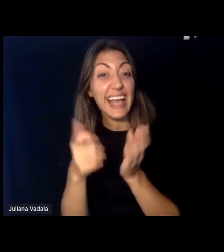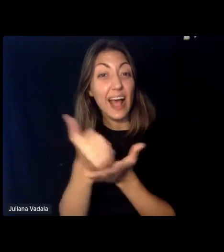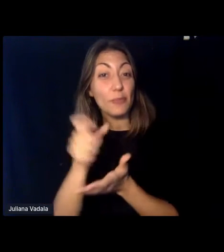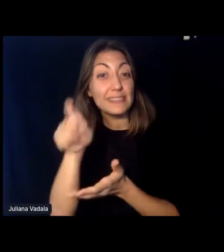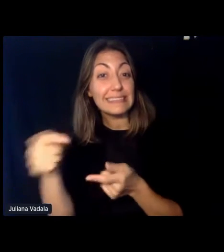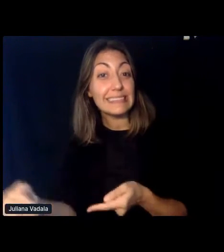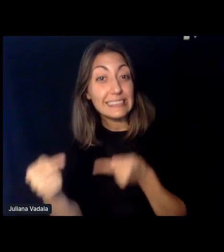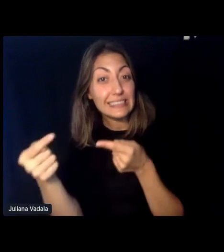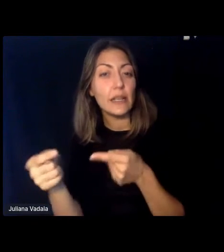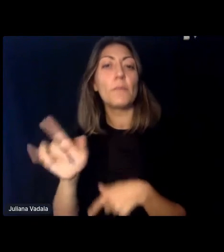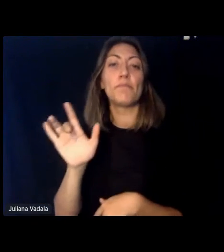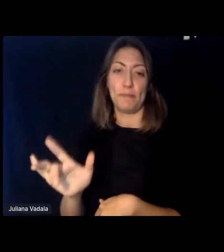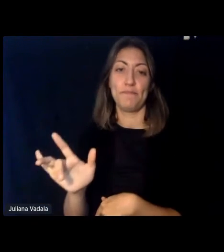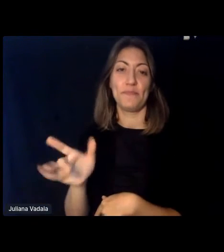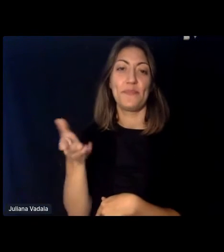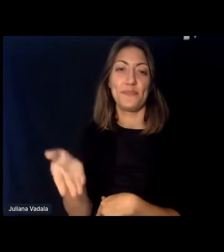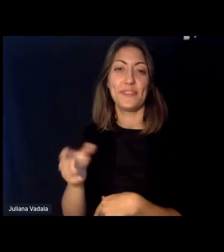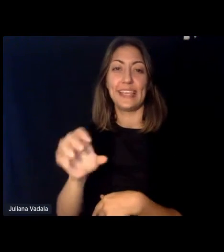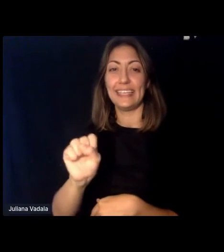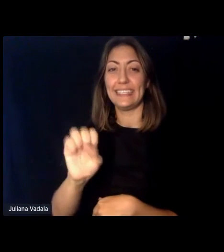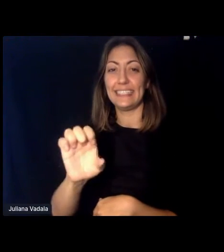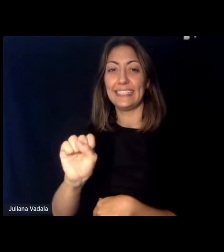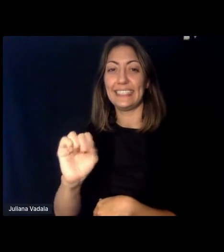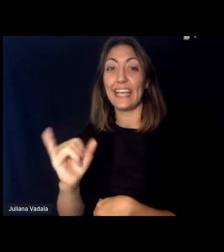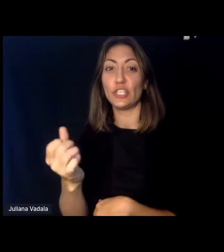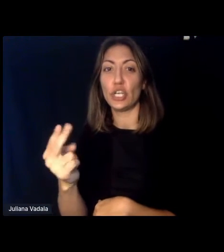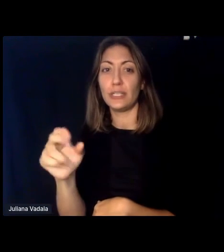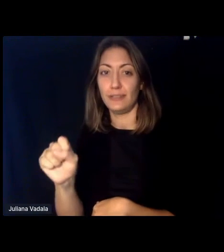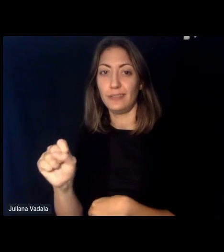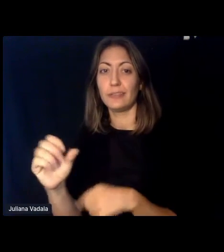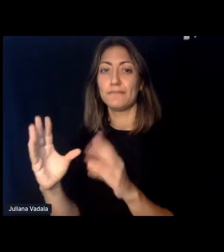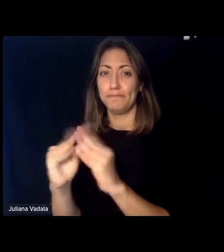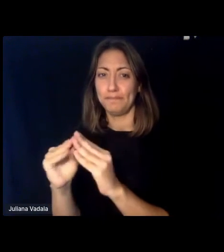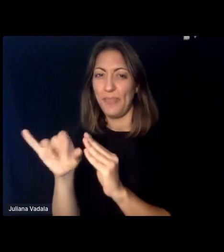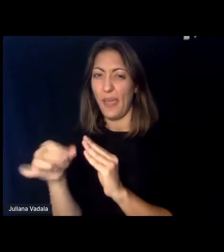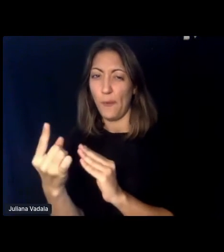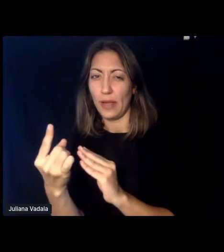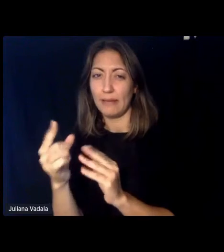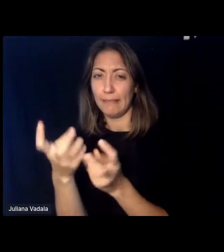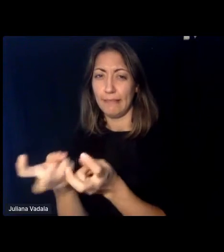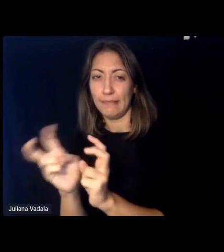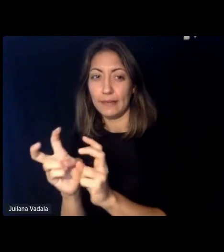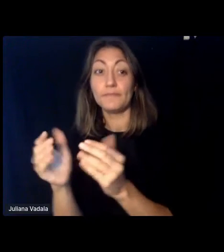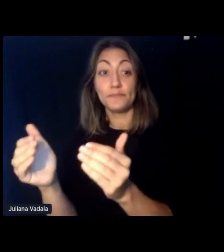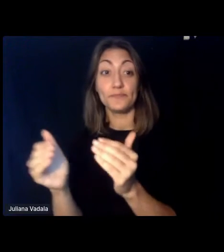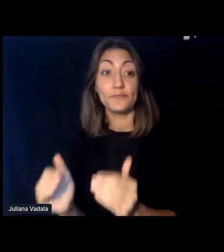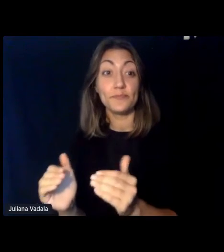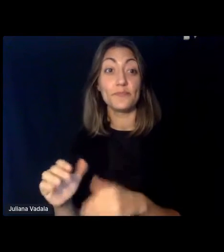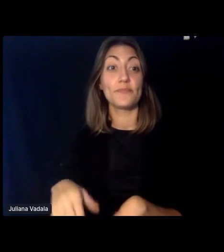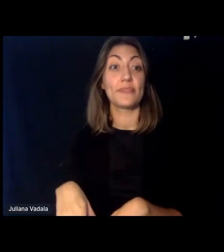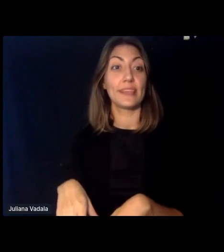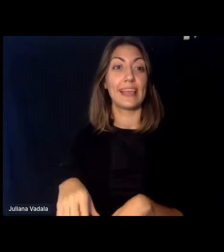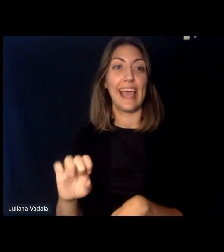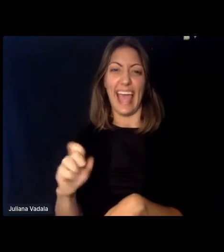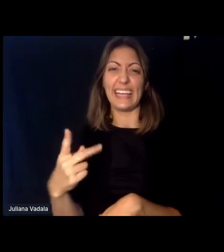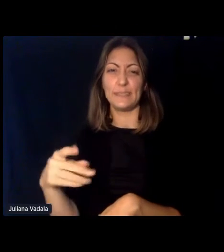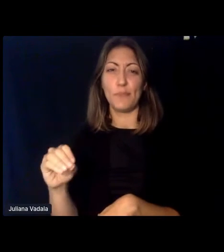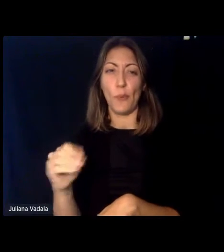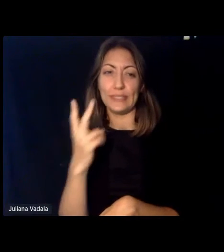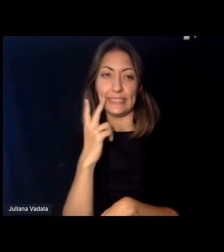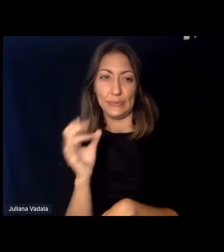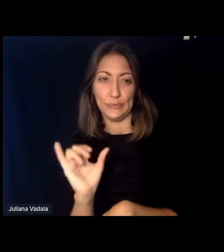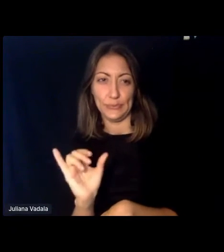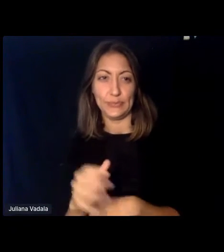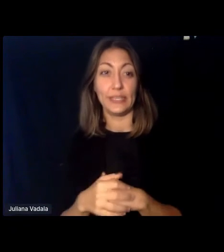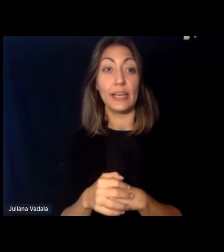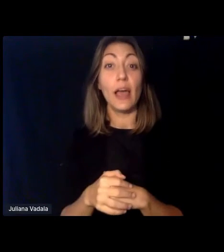words chat, poll, and people. If you click on chat, it will bring you to the chat